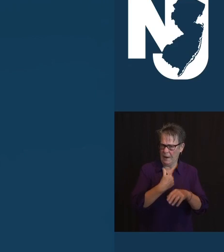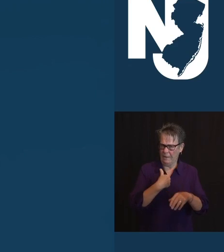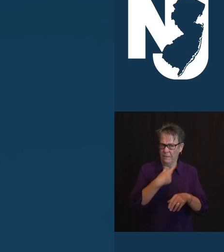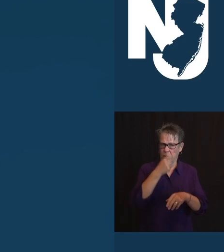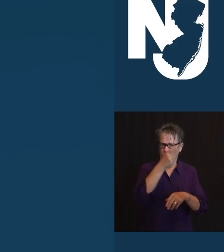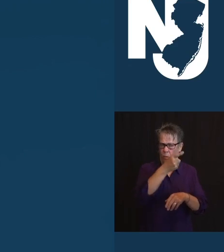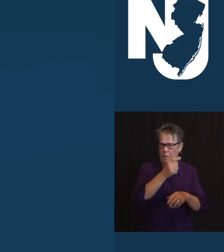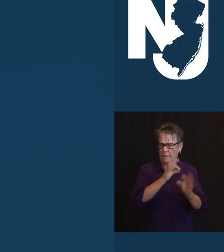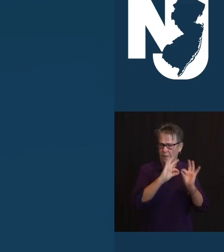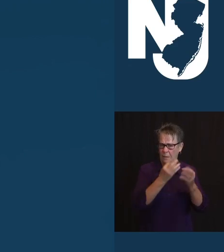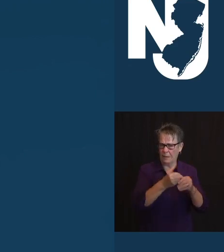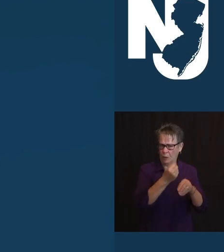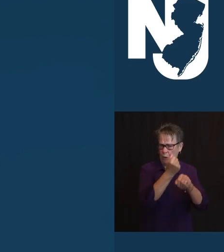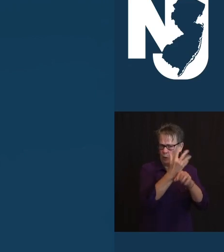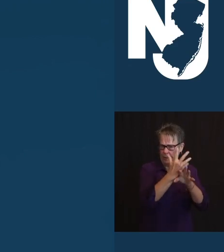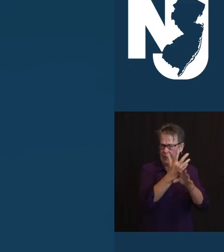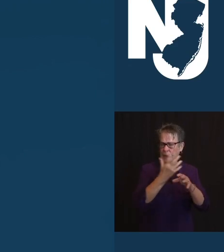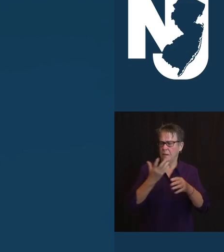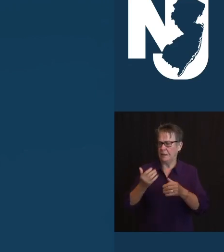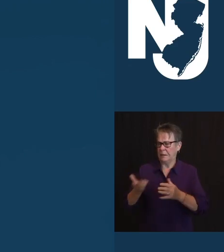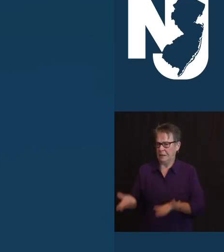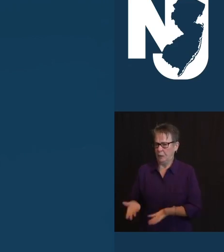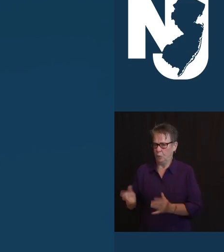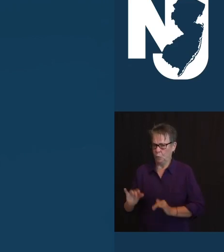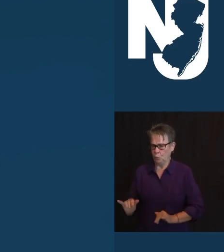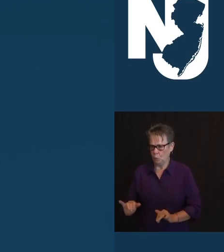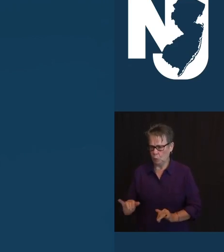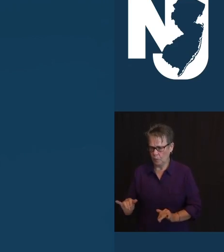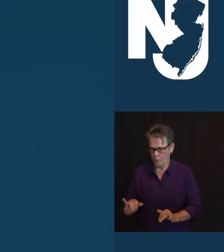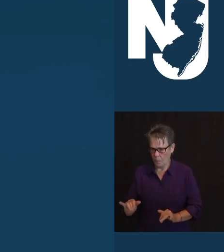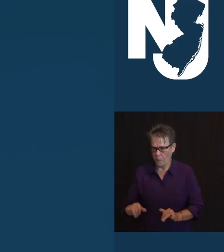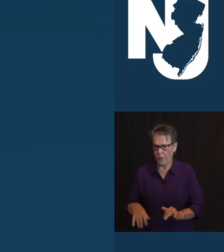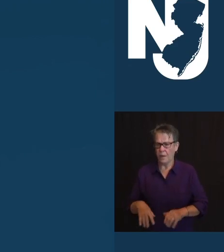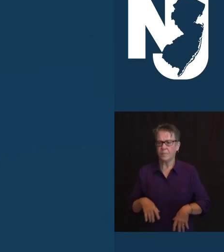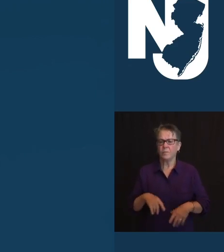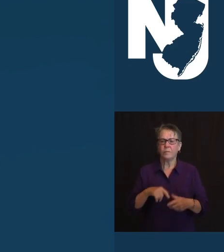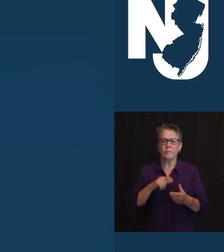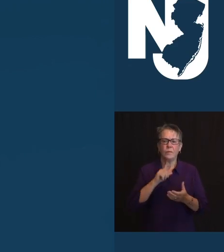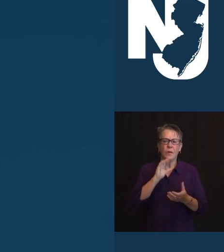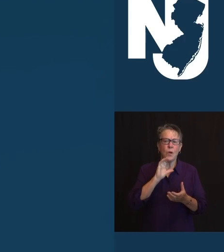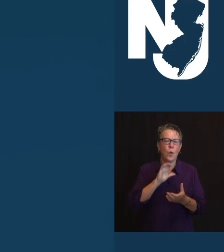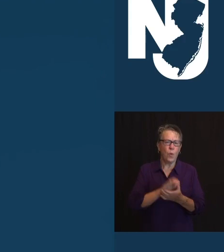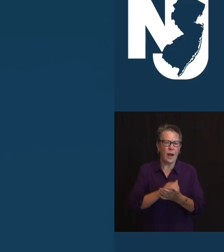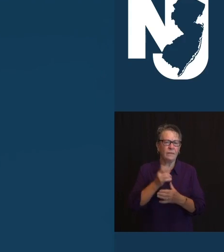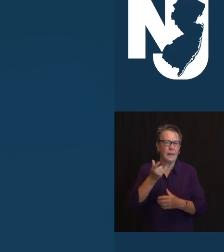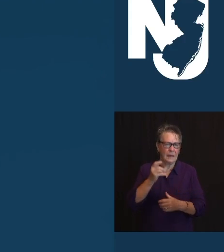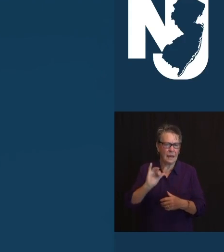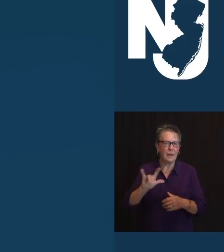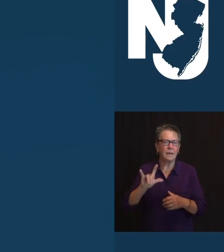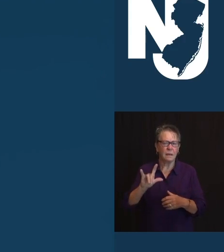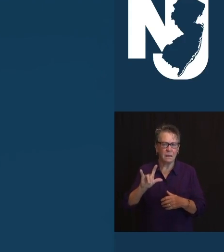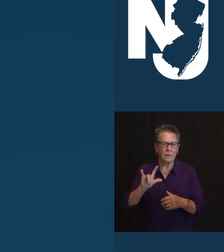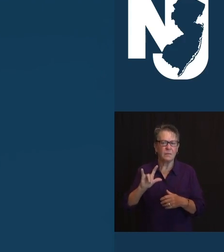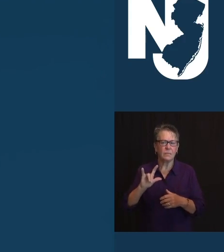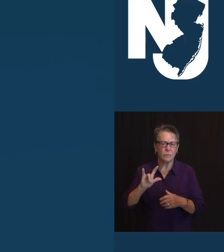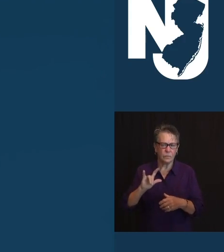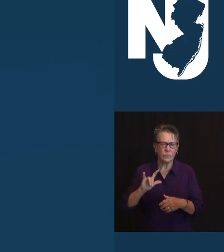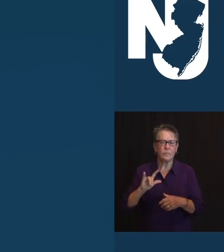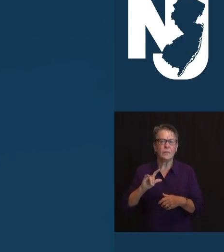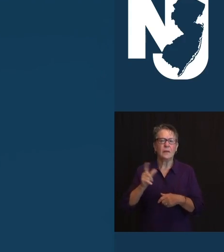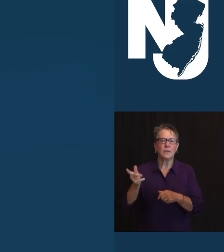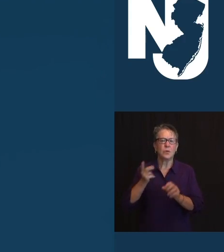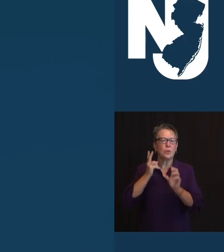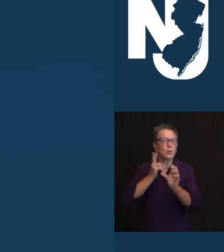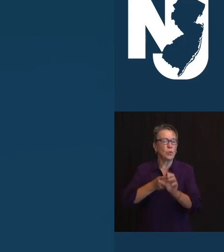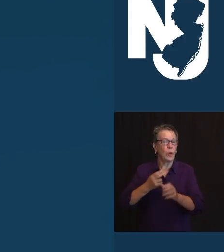wife Gail on the right, and he joined the Army, retiring in 1969 at the rank of captain. In his private